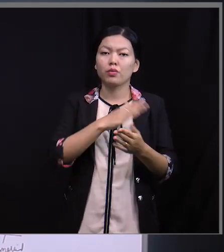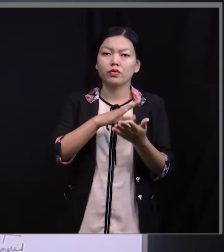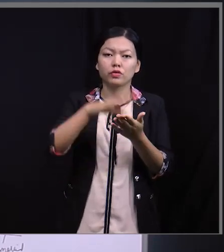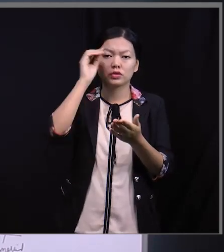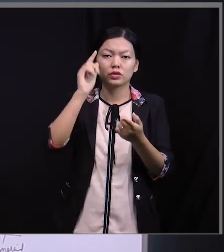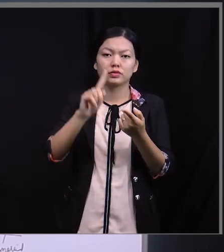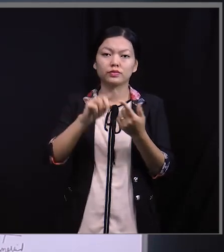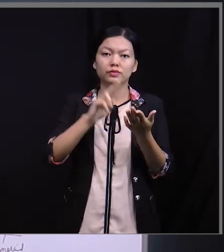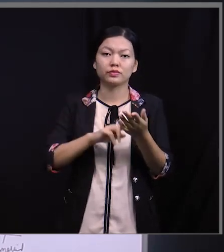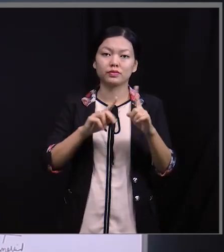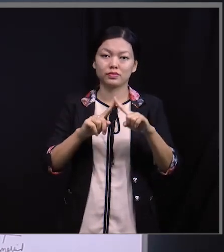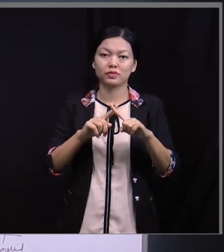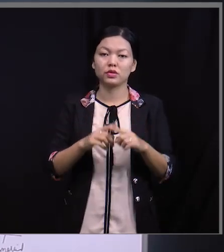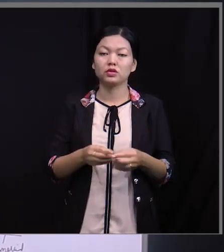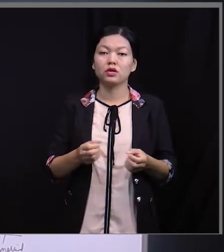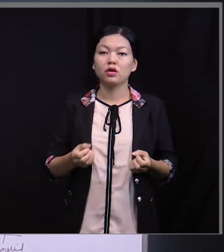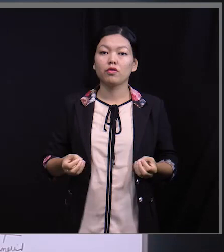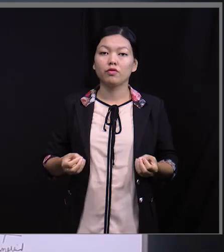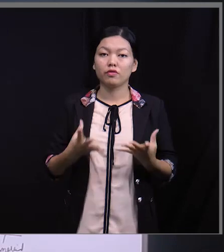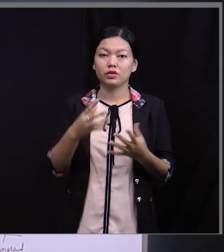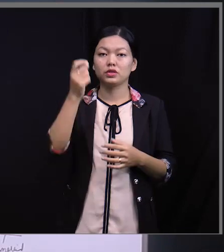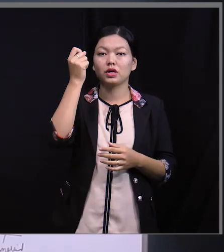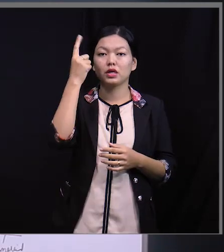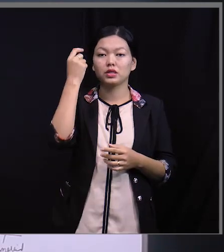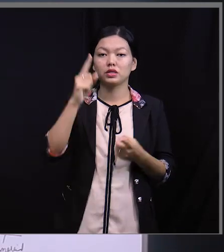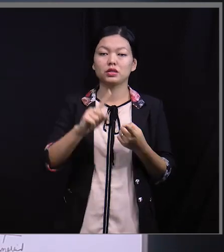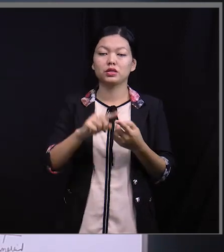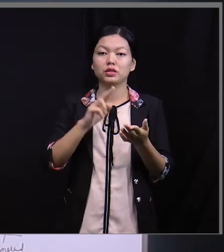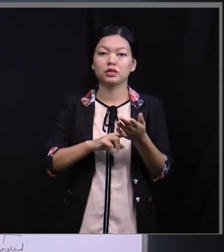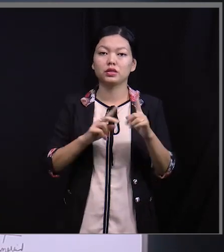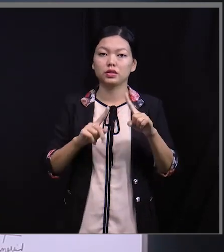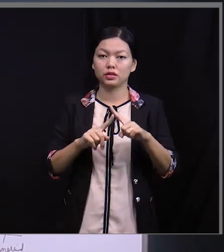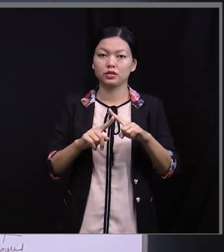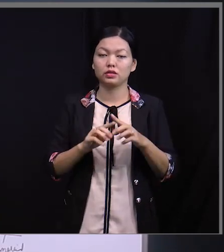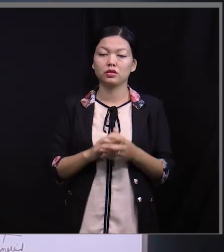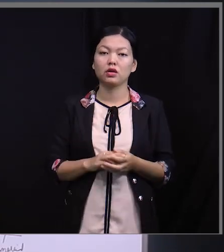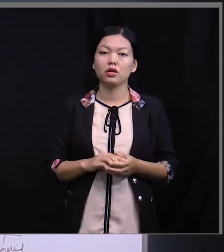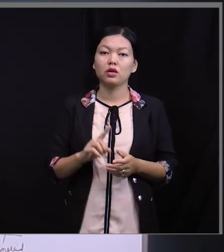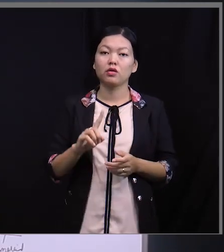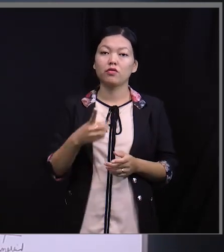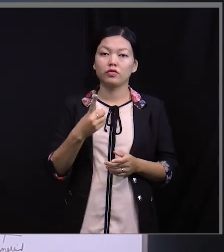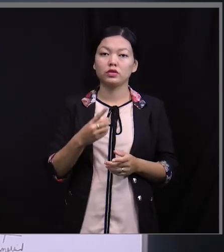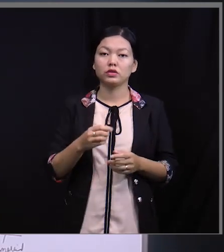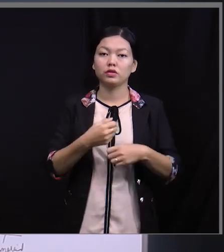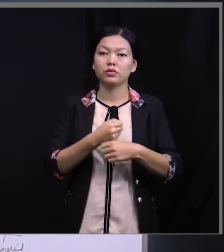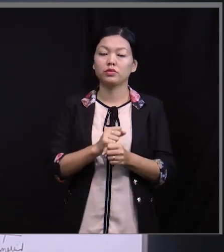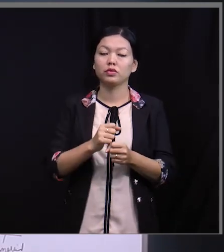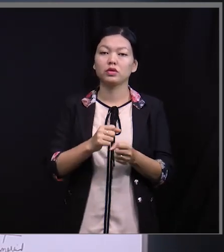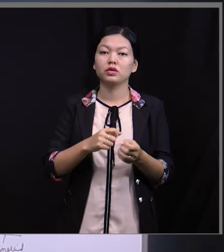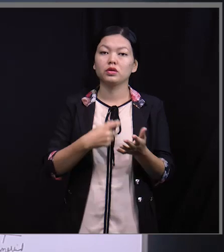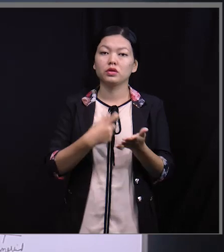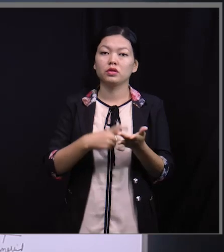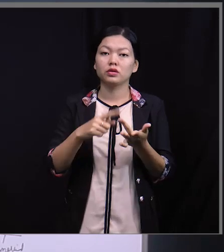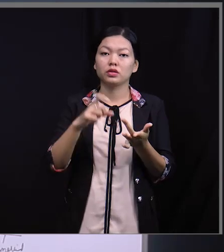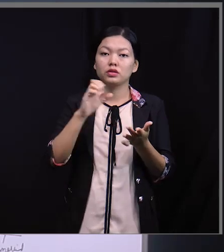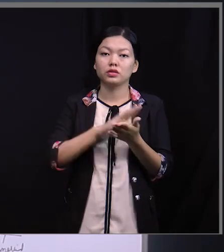we should understand the term entrepreneur. Okay, so entrepreneur was first coined by Richard Cantillon. He is